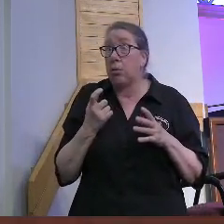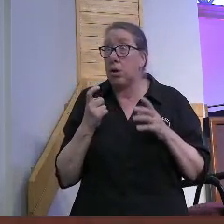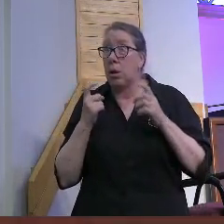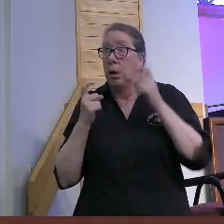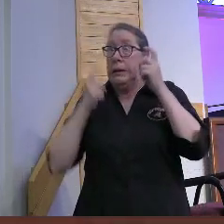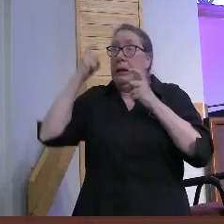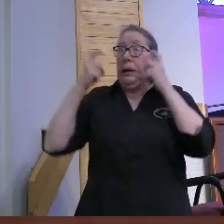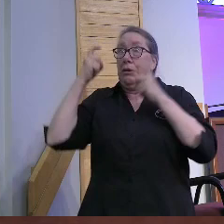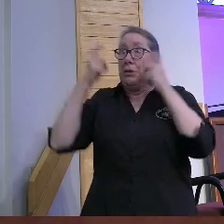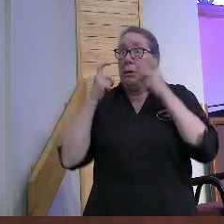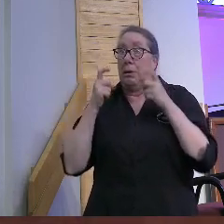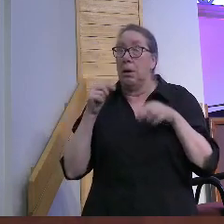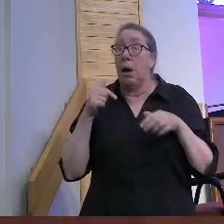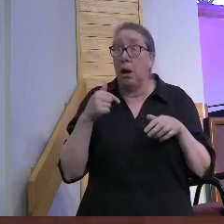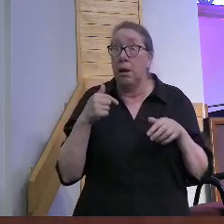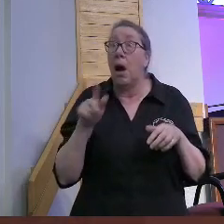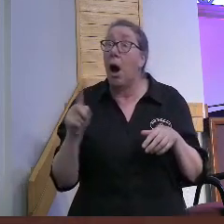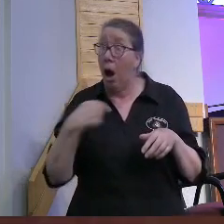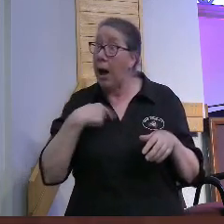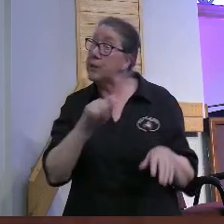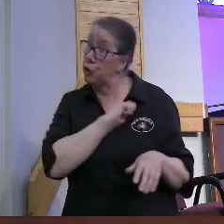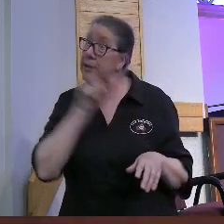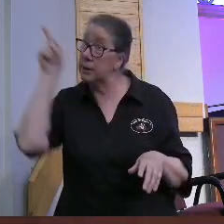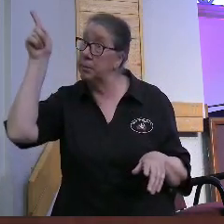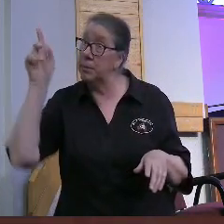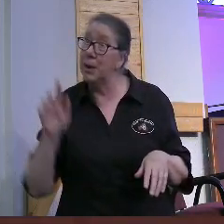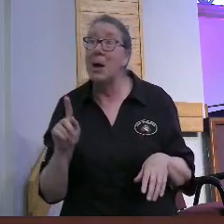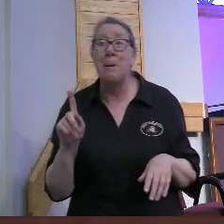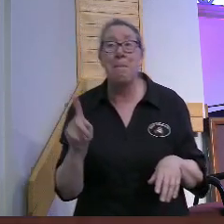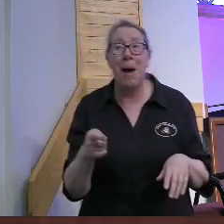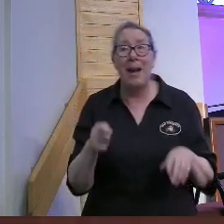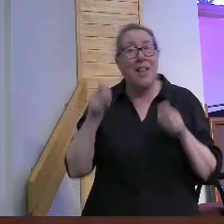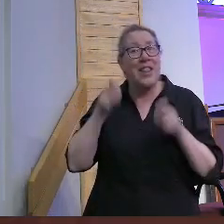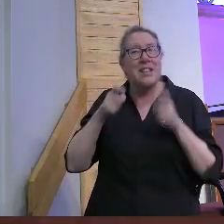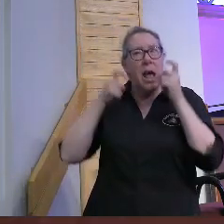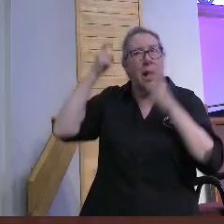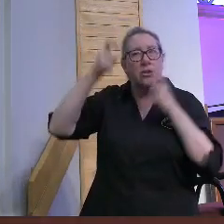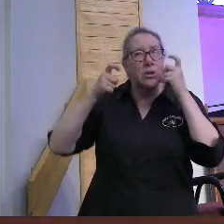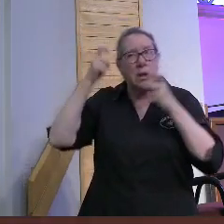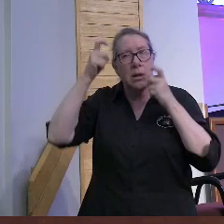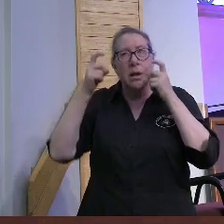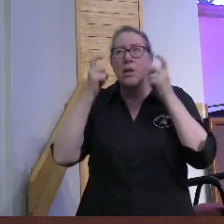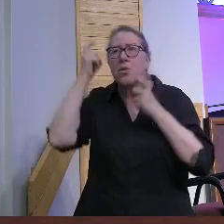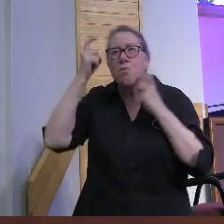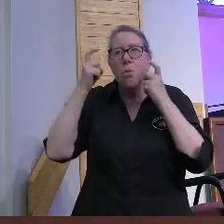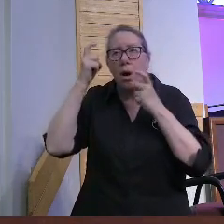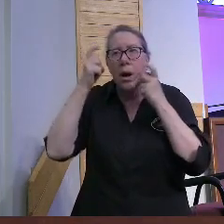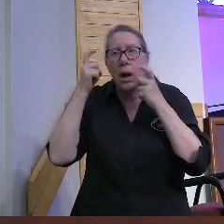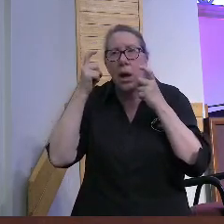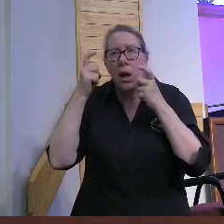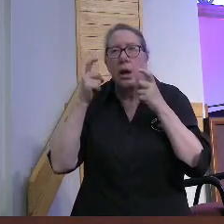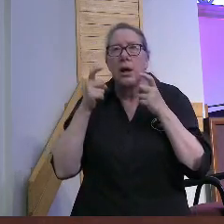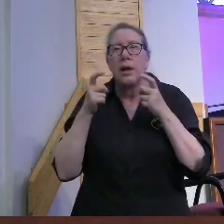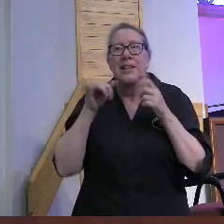see, anxiety is something that it's used by the enemy to get into our heads, and it tries to paralyze us from doing